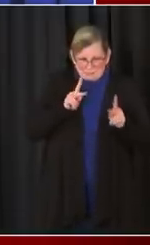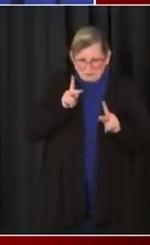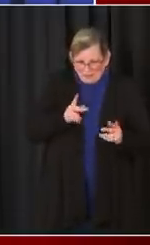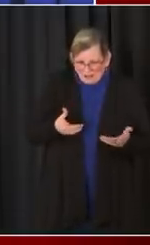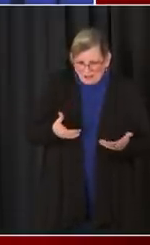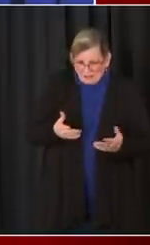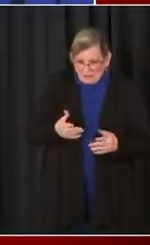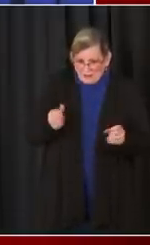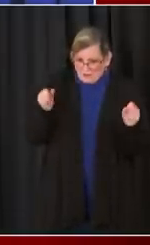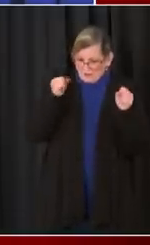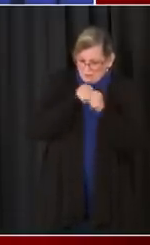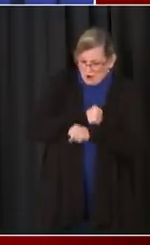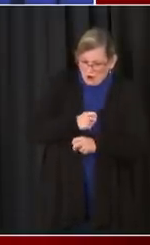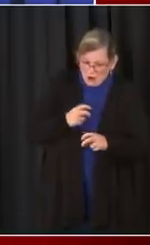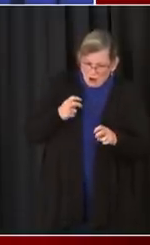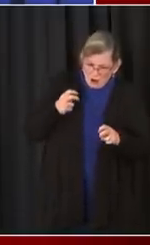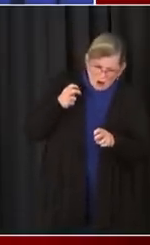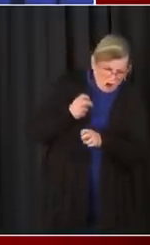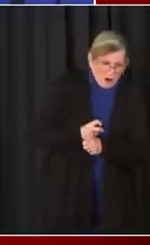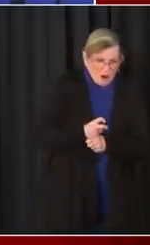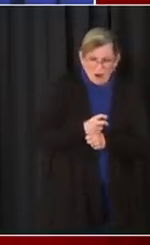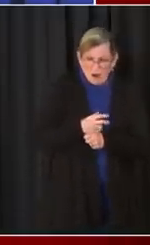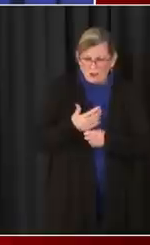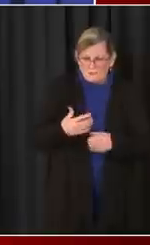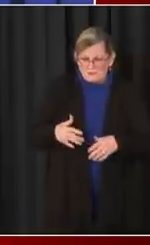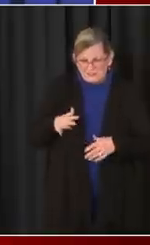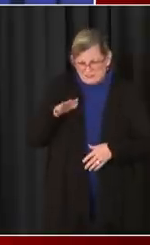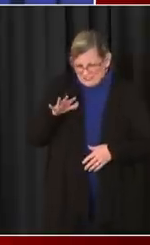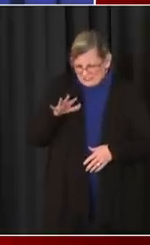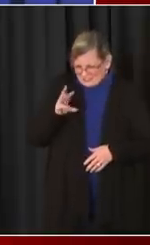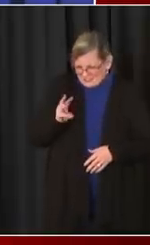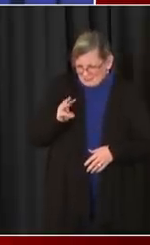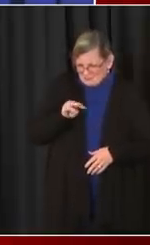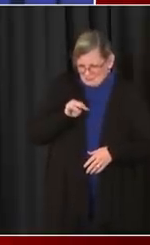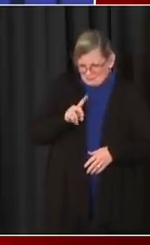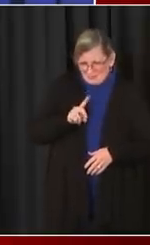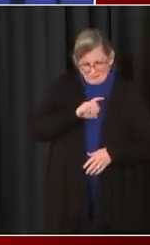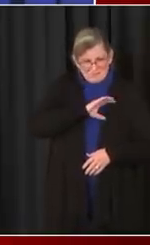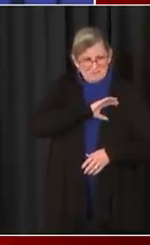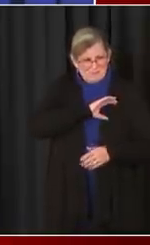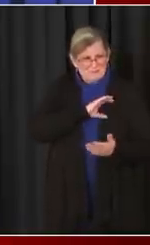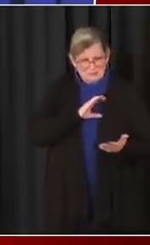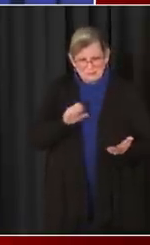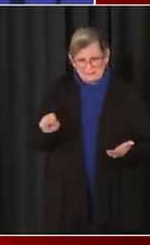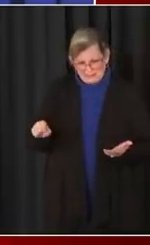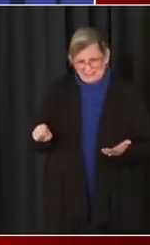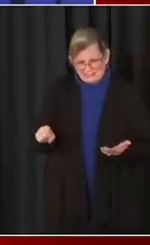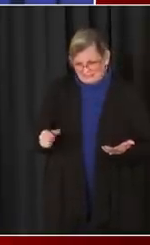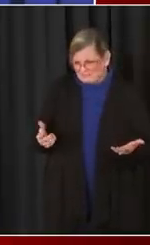they fought. They fought very hard yesterday. 56 MPD officers. That's correct, sir.